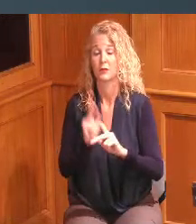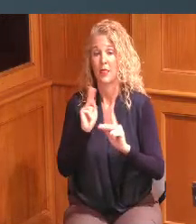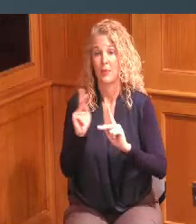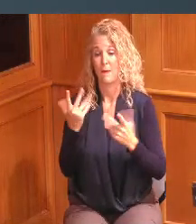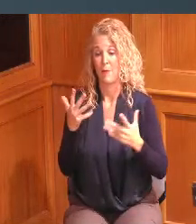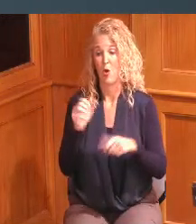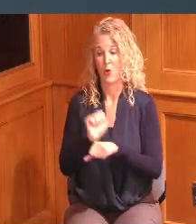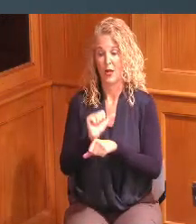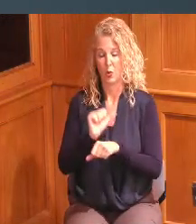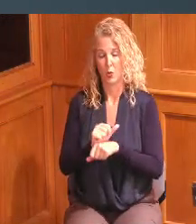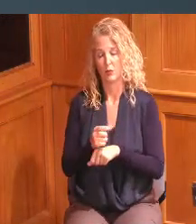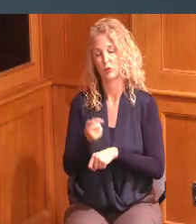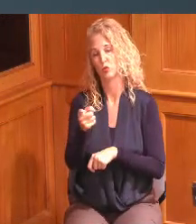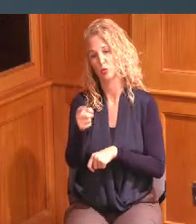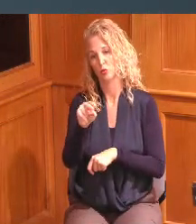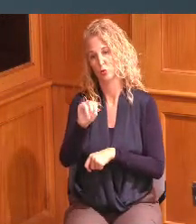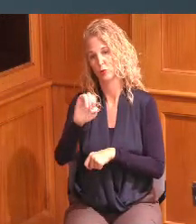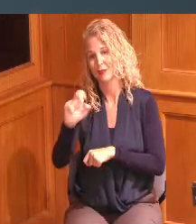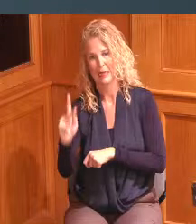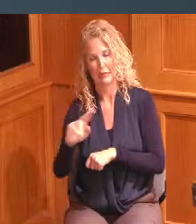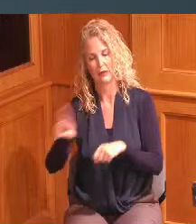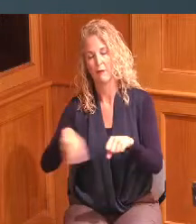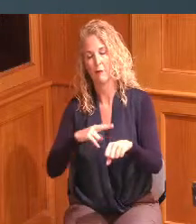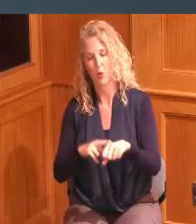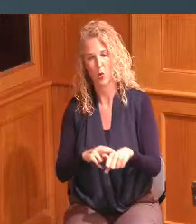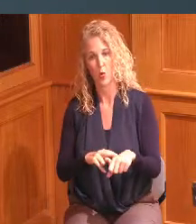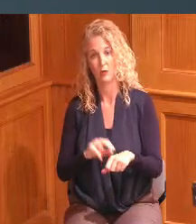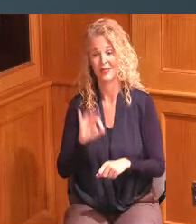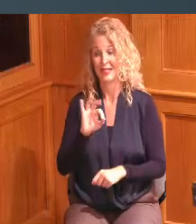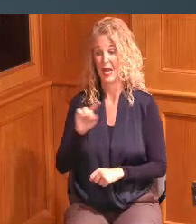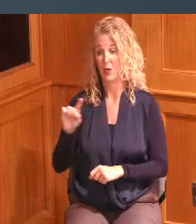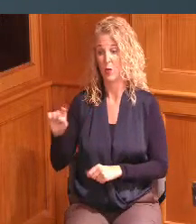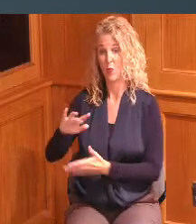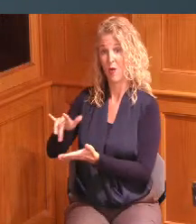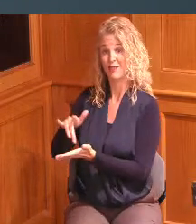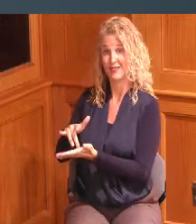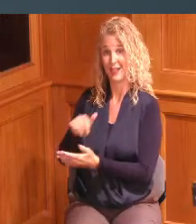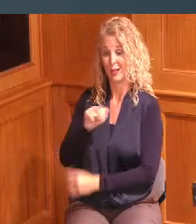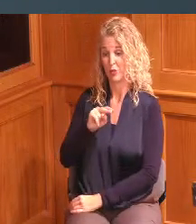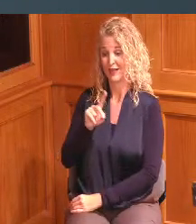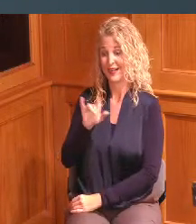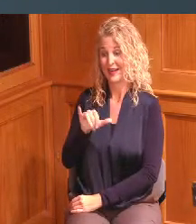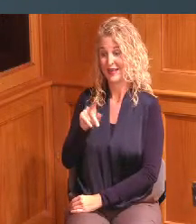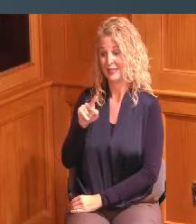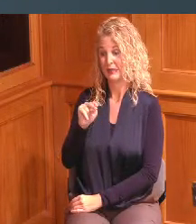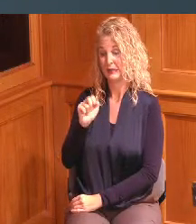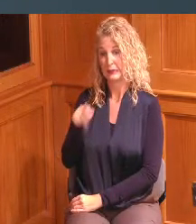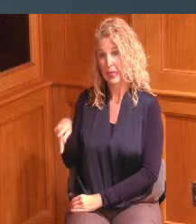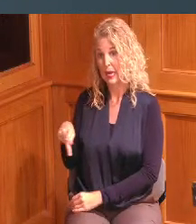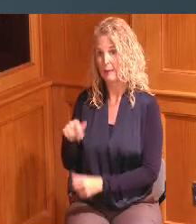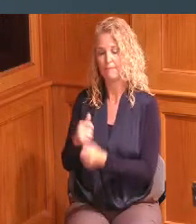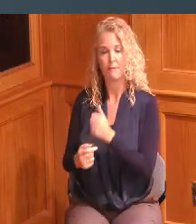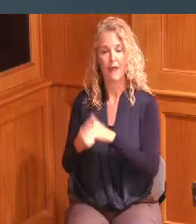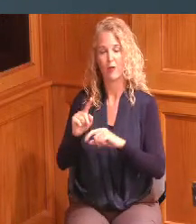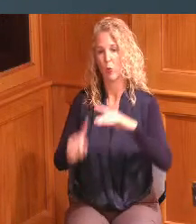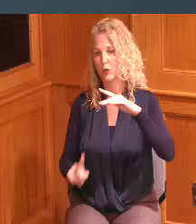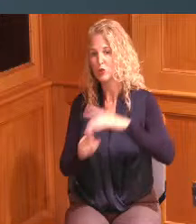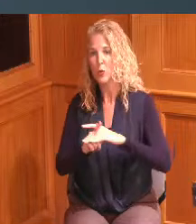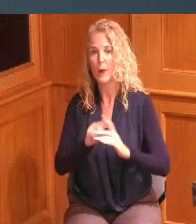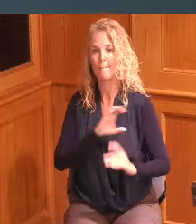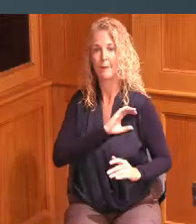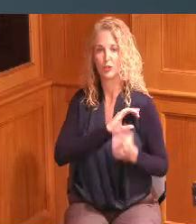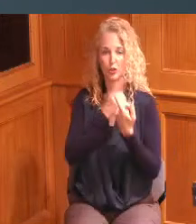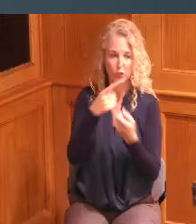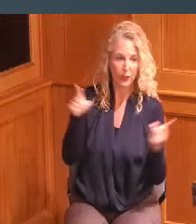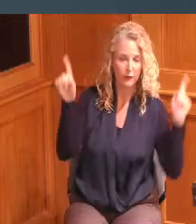involved, yourself, Nick Crossley, of course, our 911 center, and Andy Knapp, all the first responders, sheriff's office,